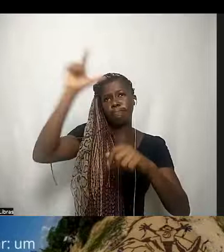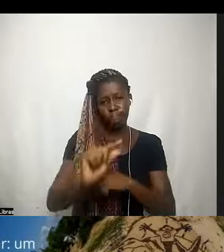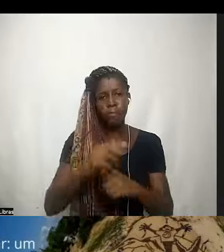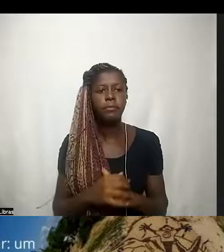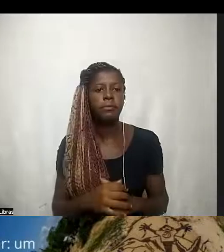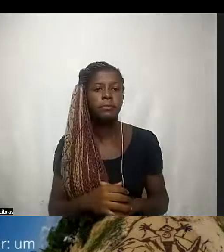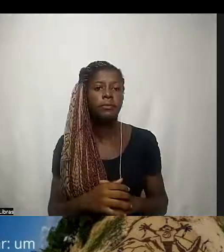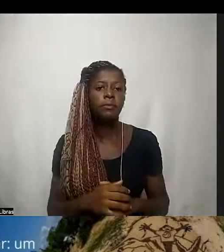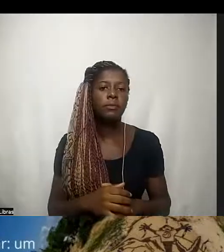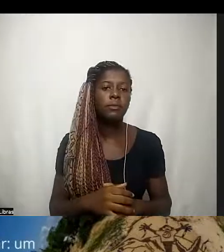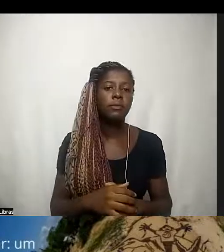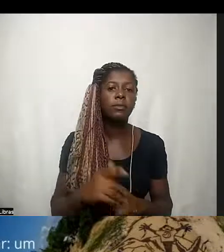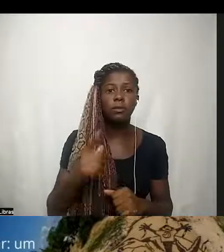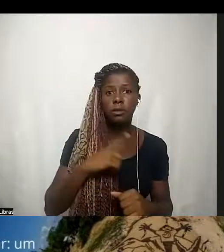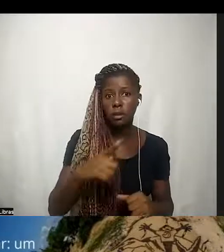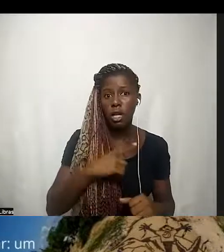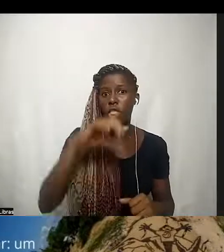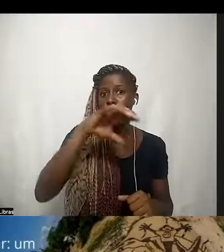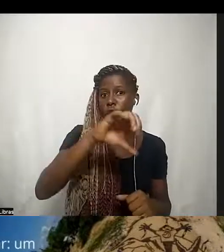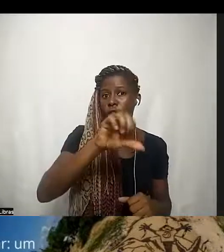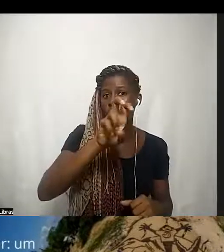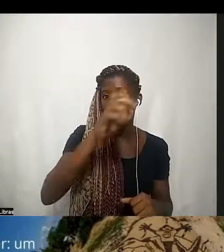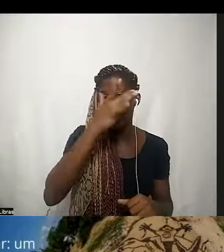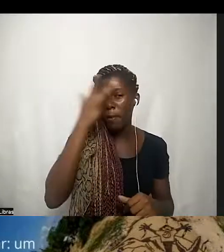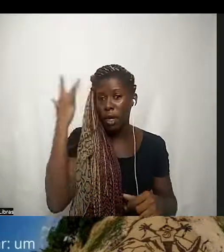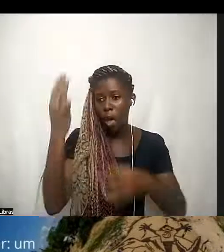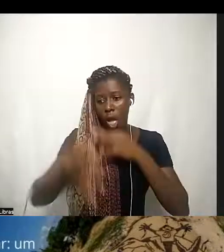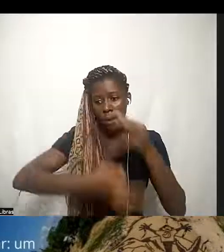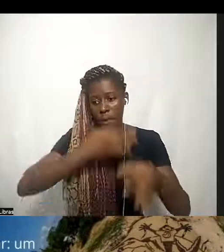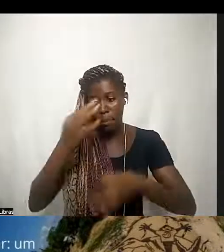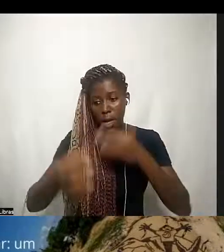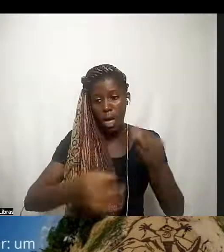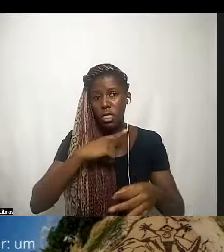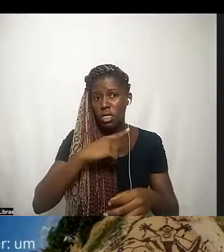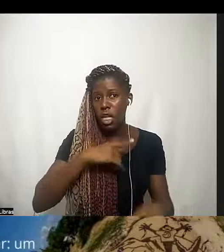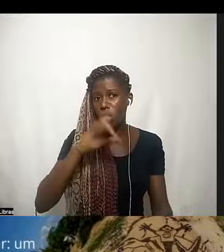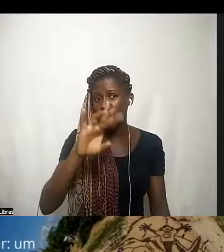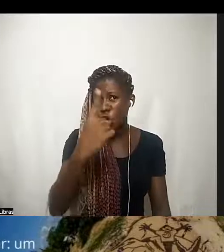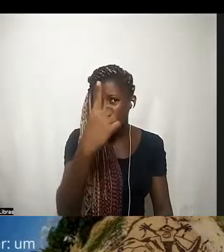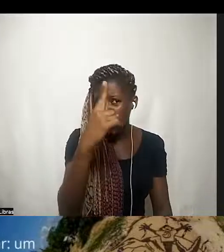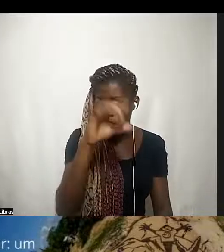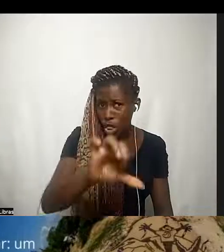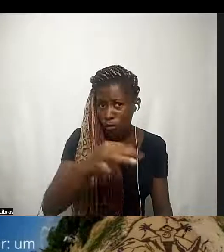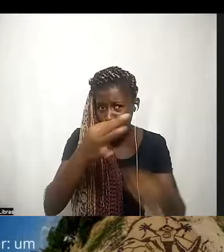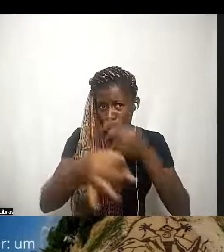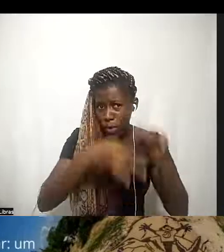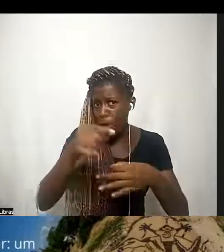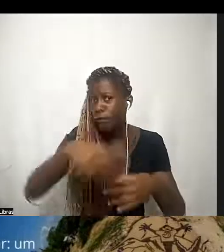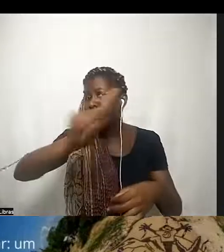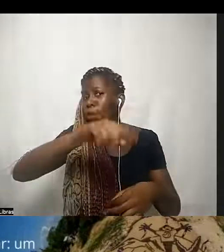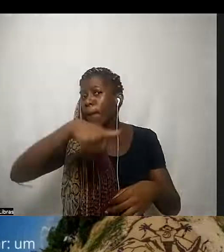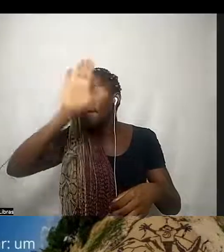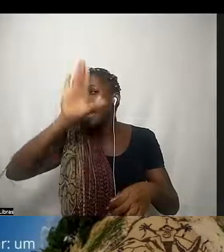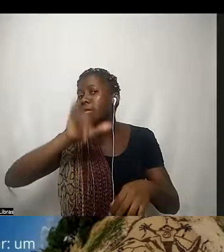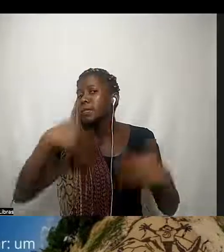An ocean with more conserved ecosystems. So we have 95 people here and 19 contributions.